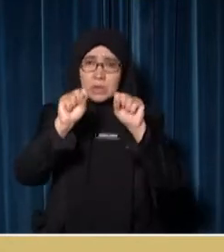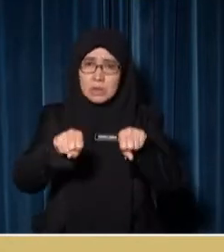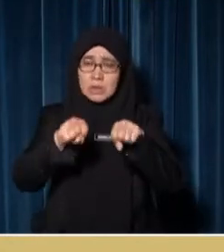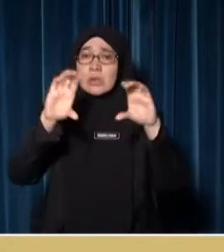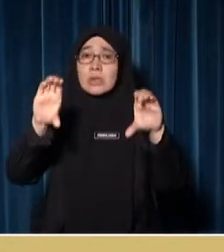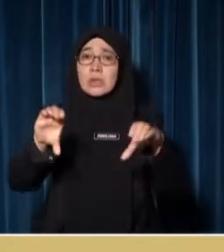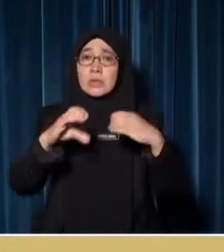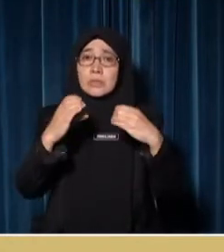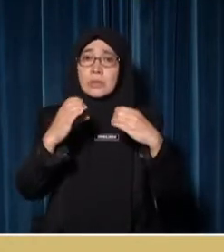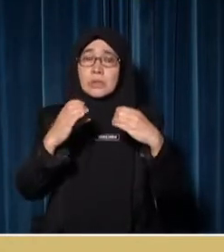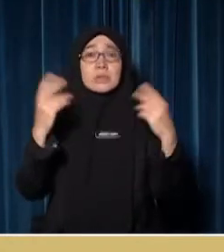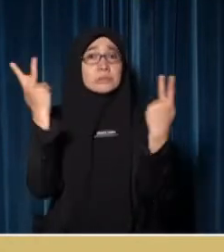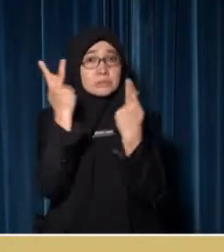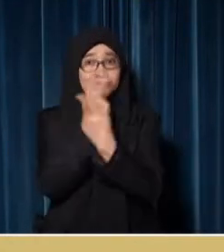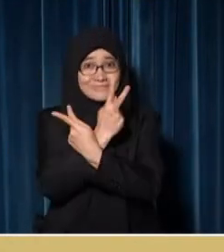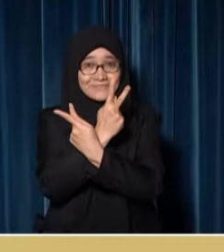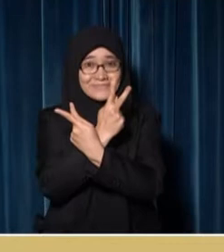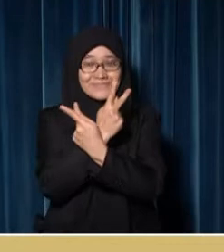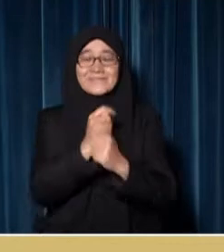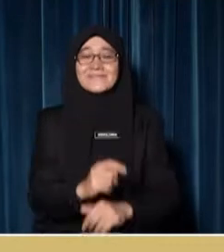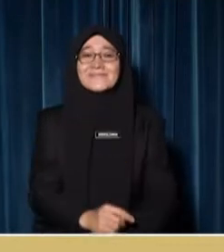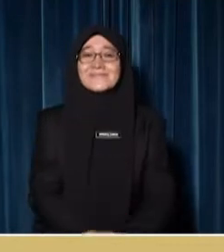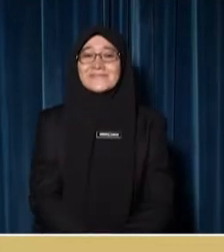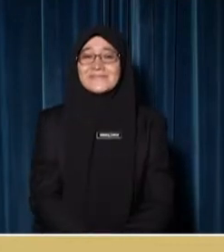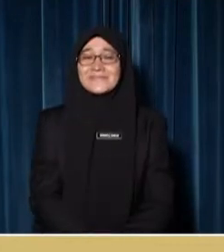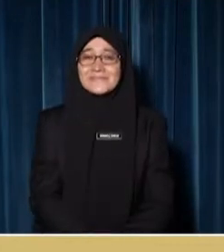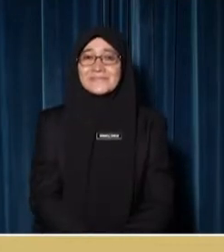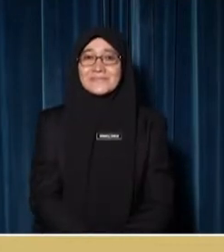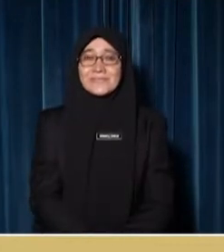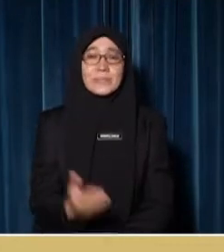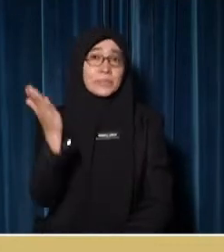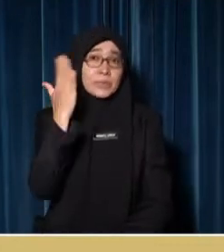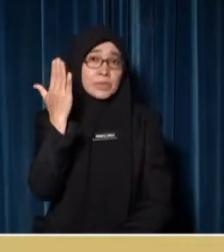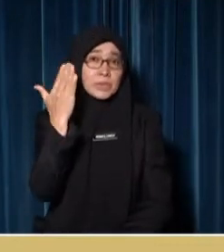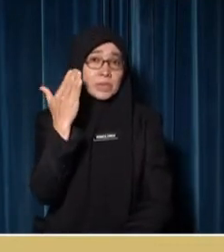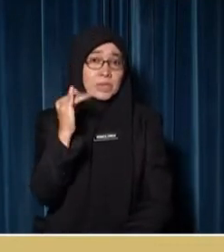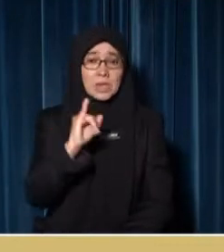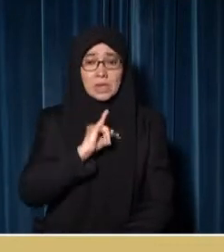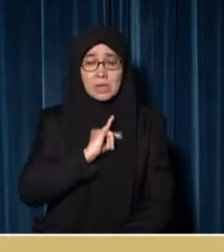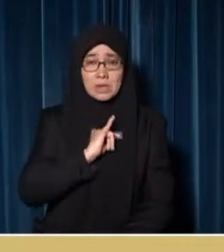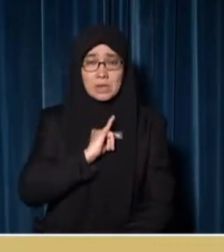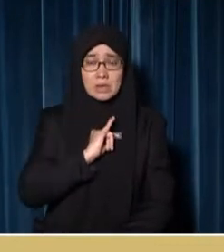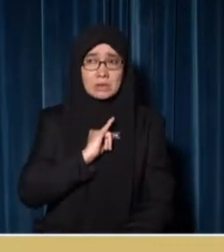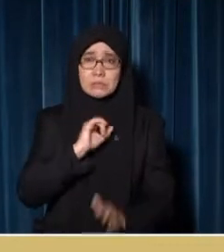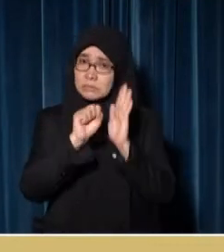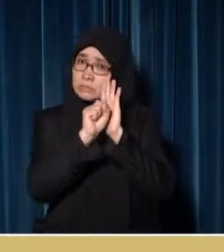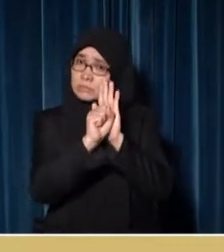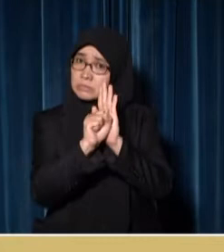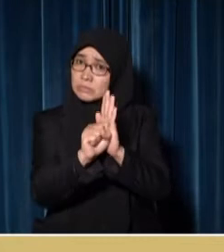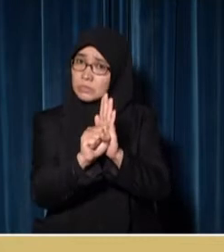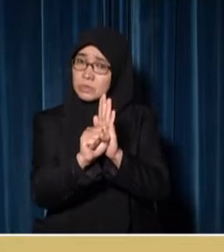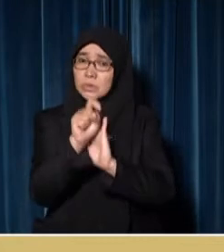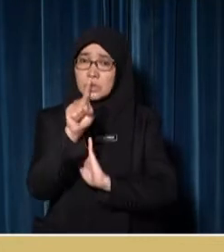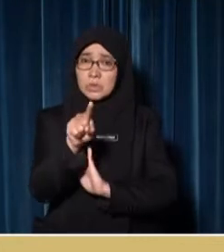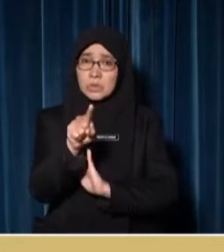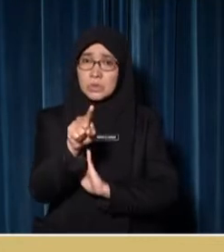operation into multiplication. Let me show you what this means while we